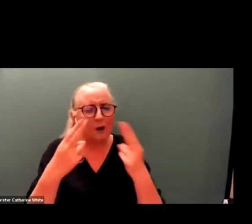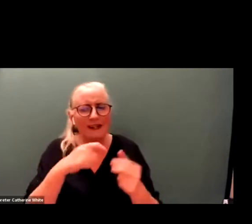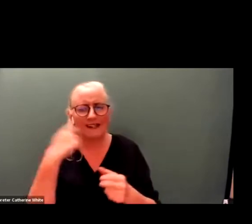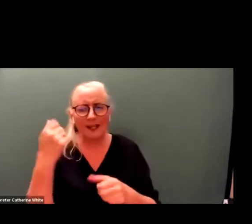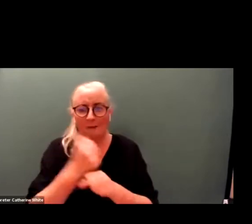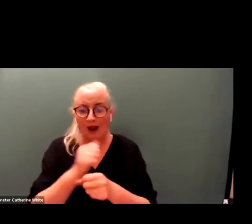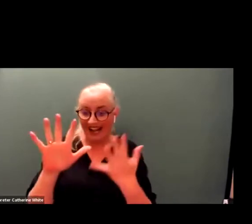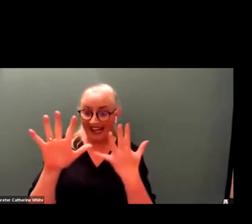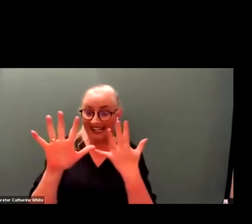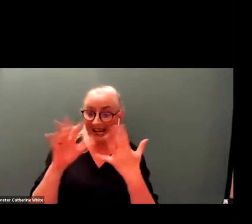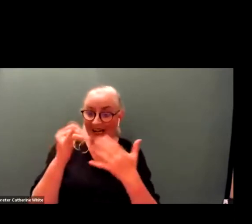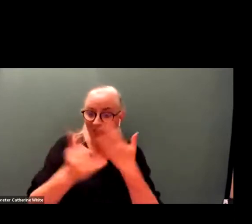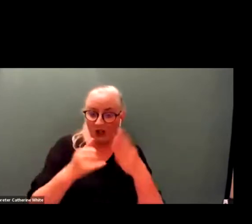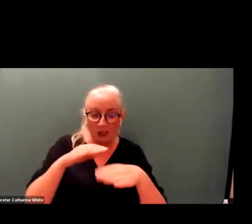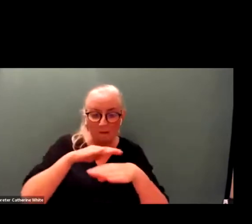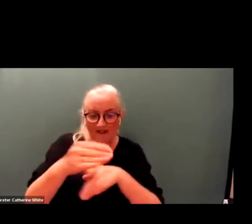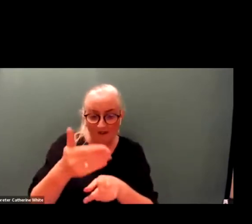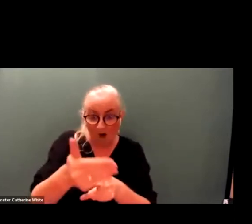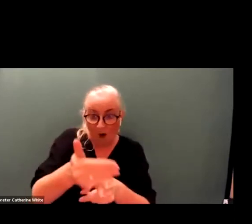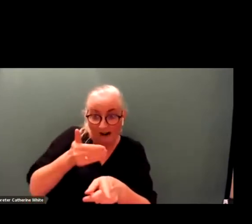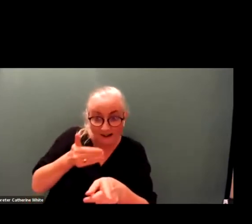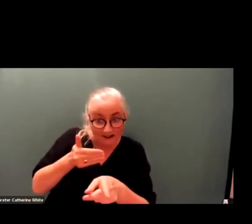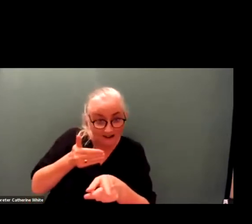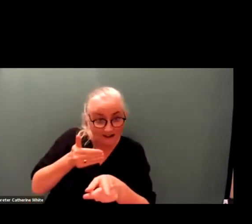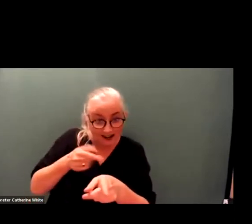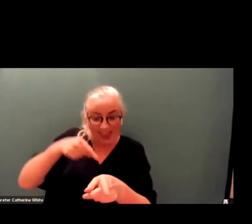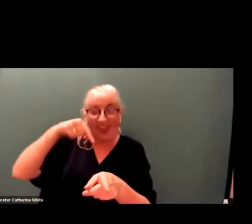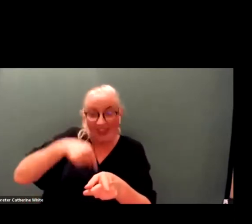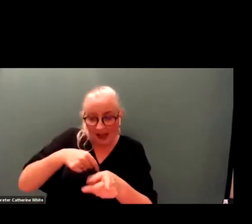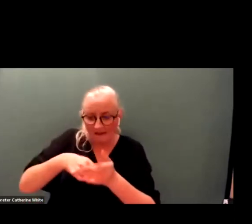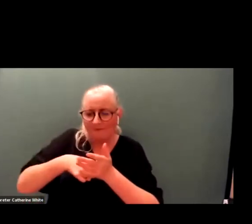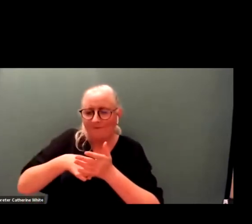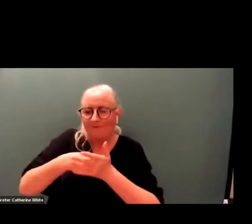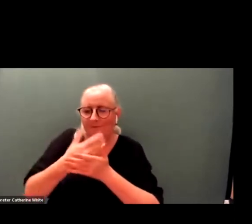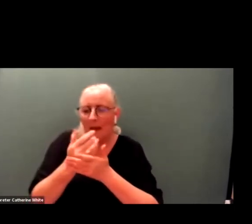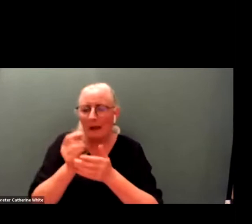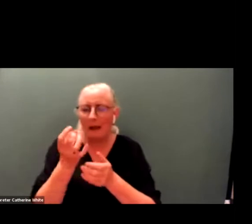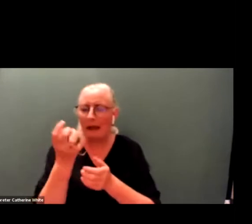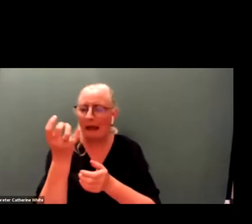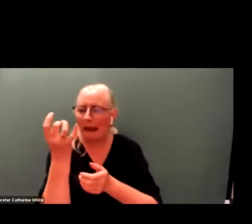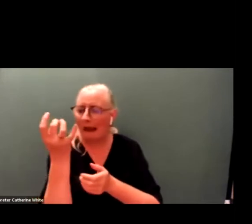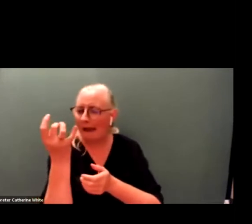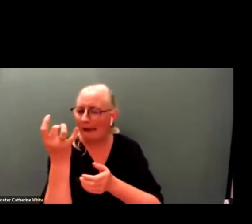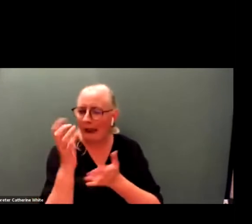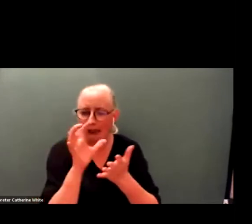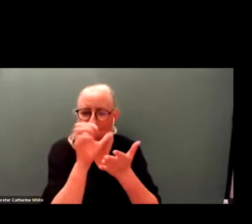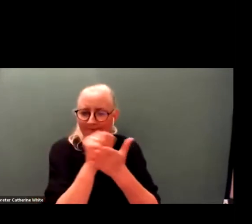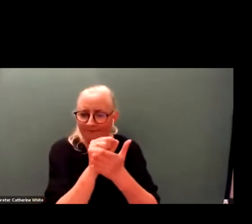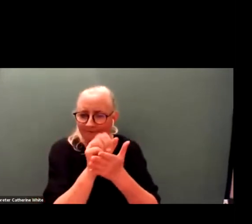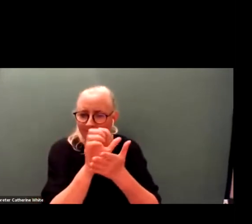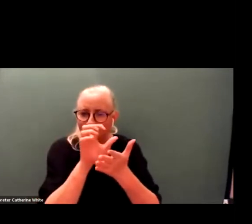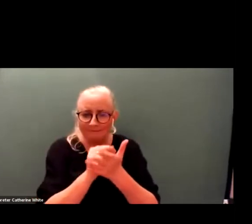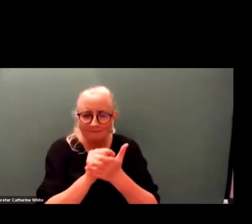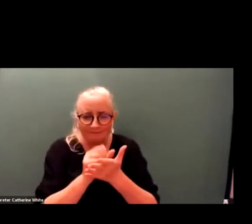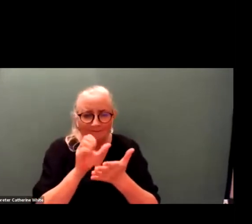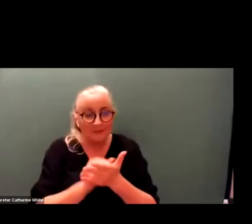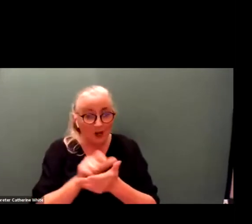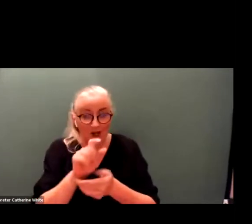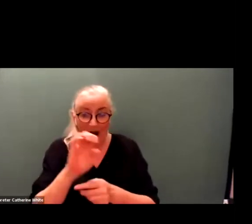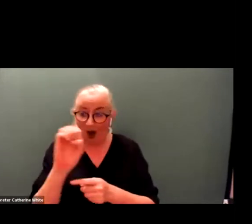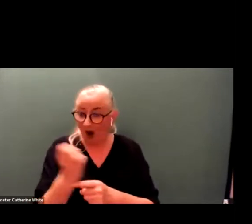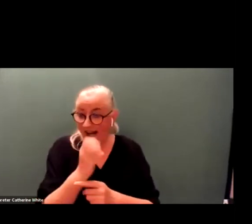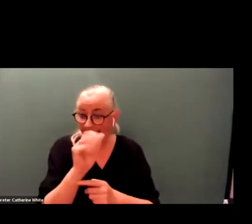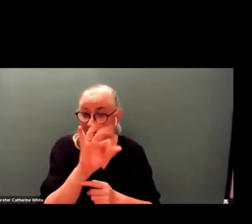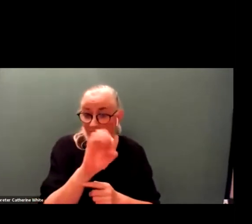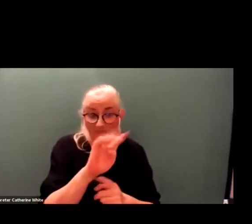years before the age of menopause, women will develop very subtle symptoms which can begin as early as the early 40s or even